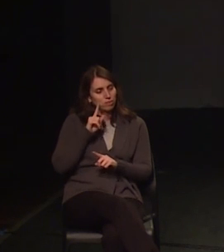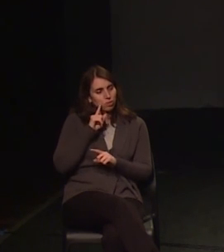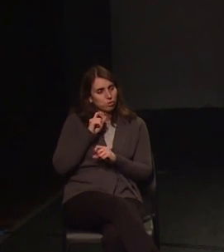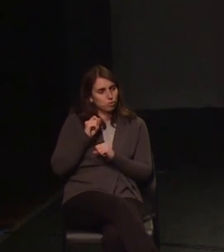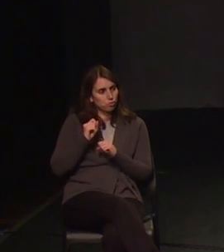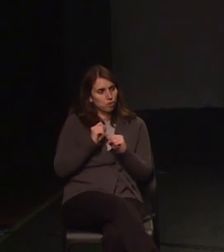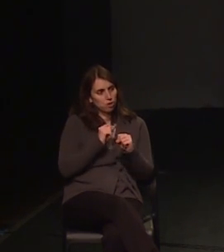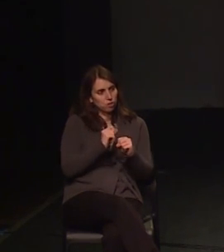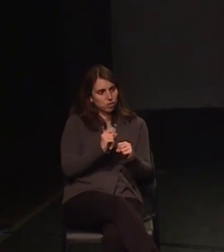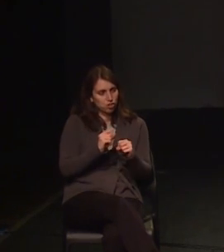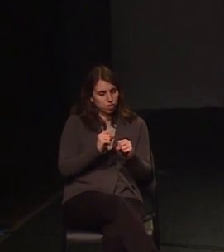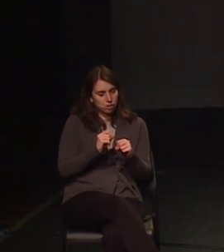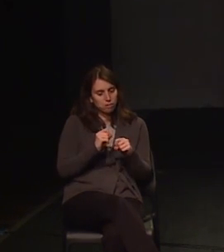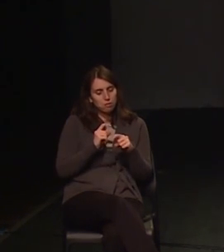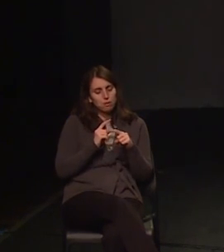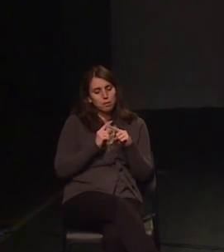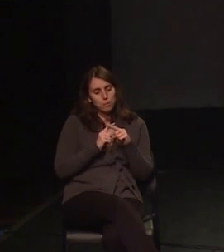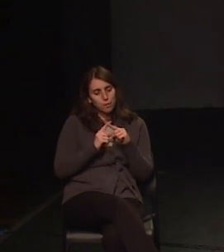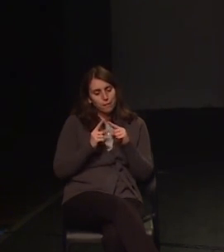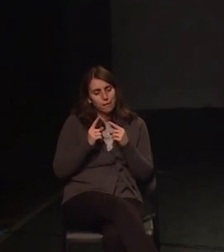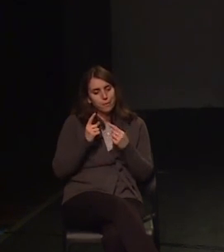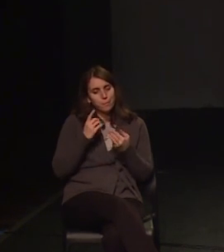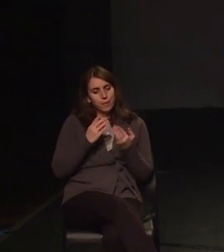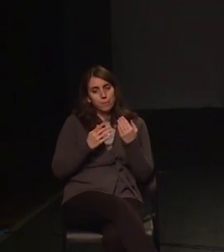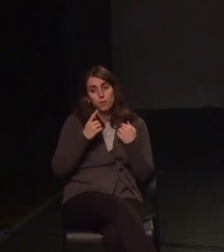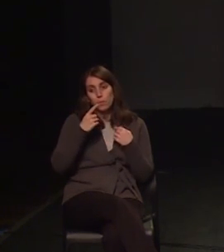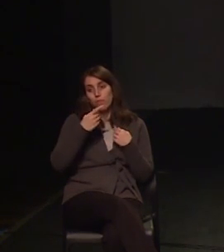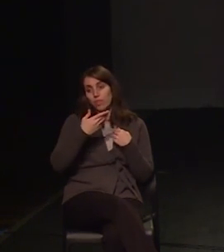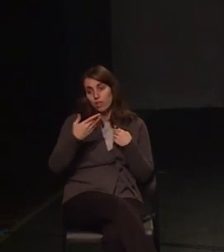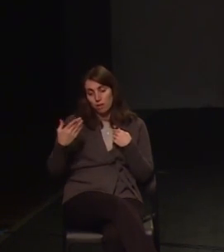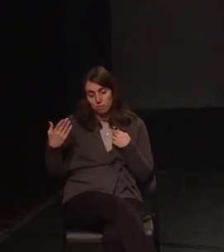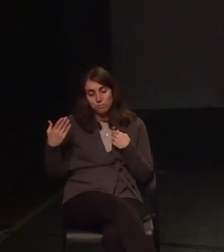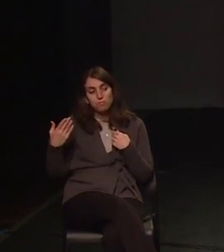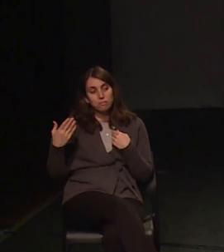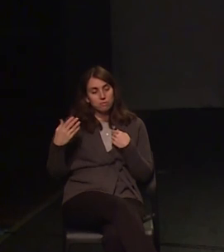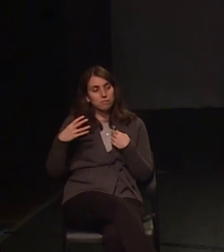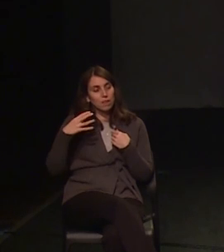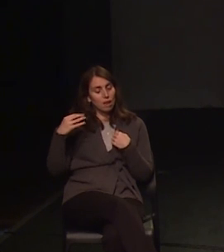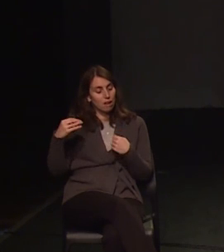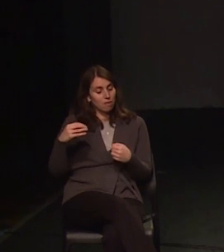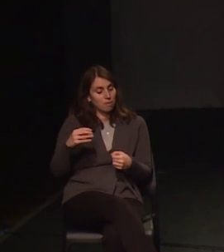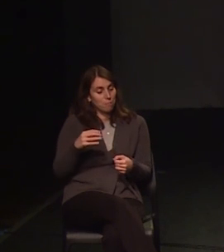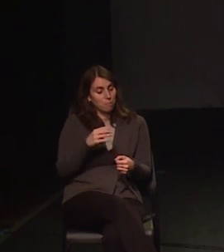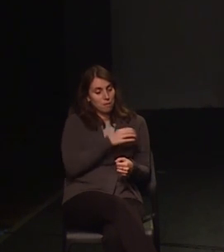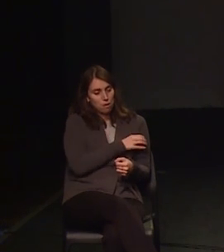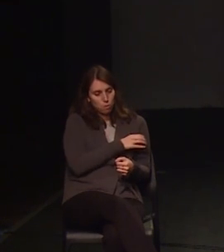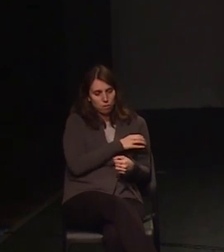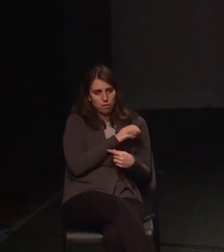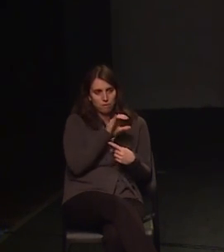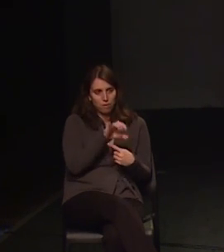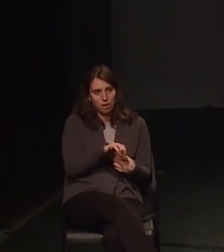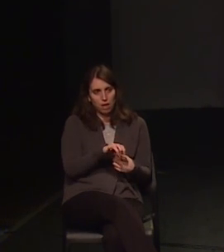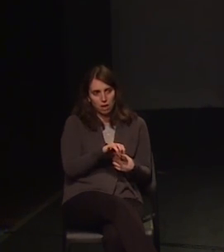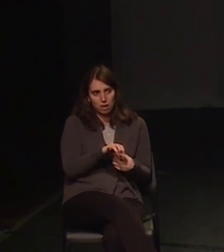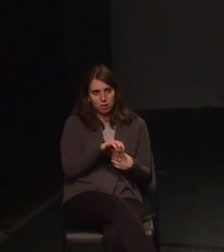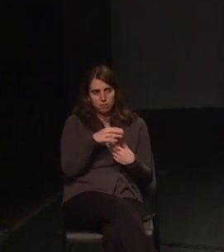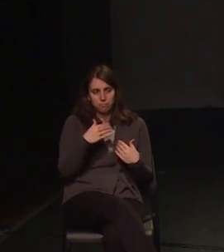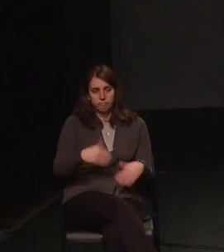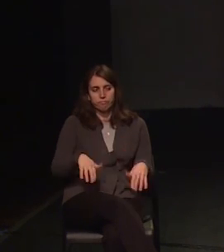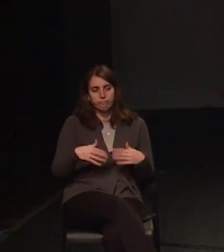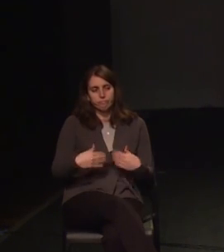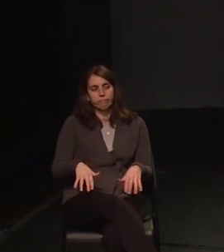movement, but maybe one thing. And the power of that is